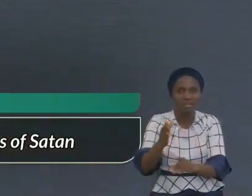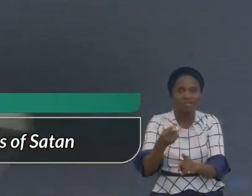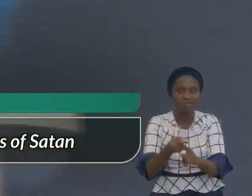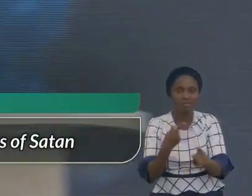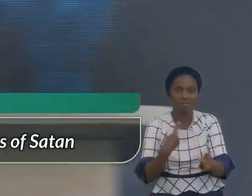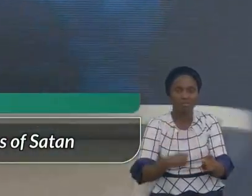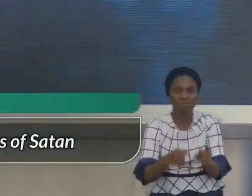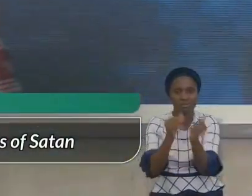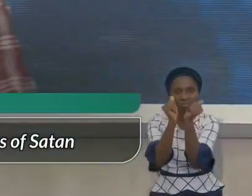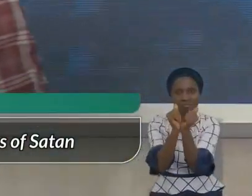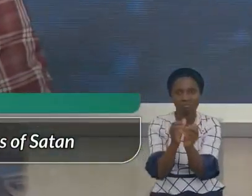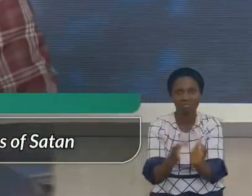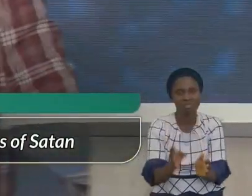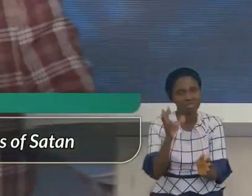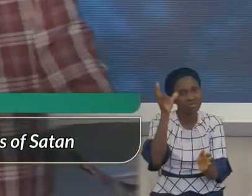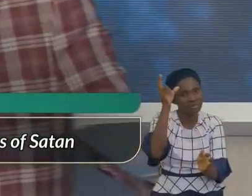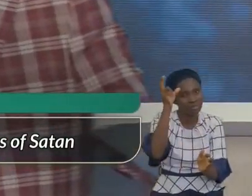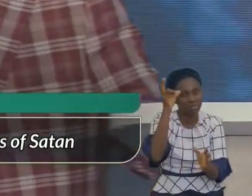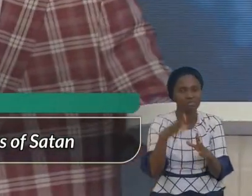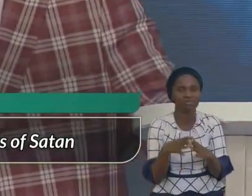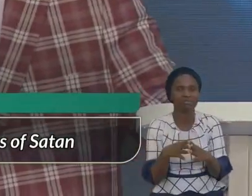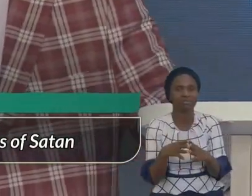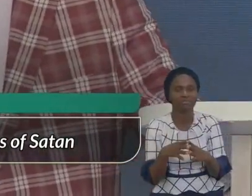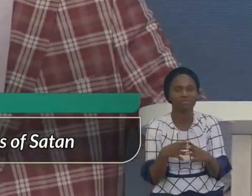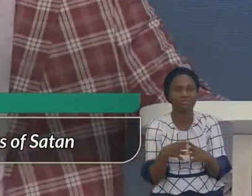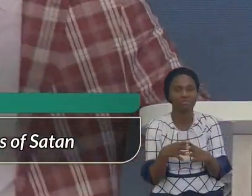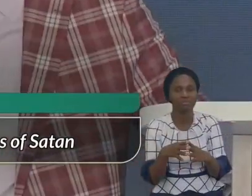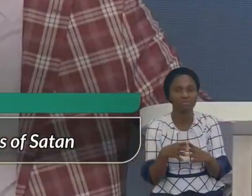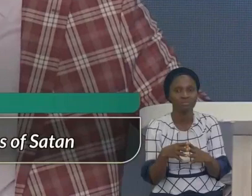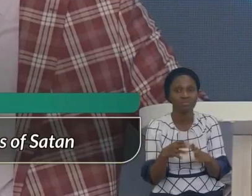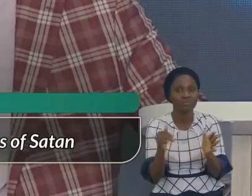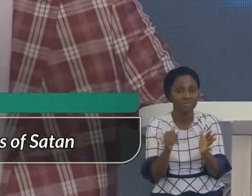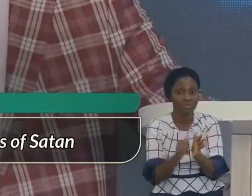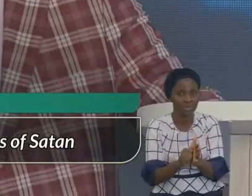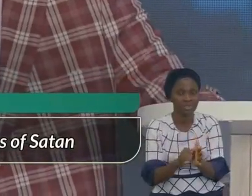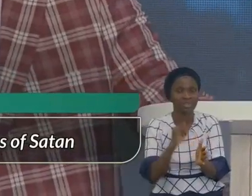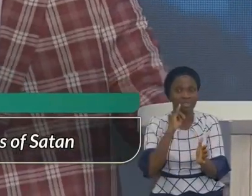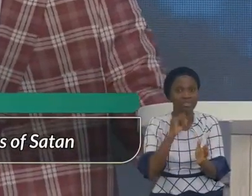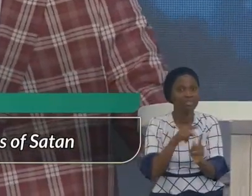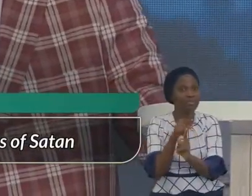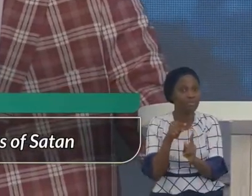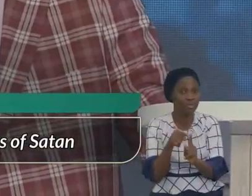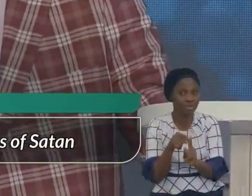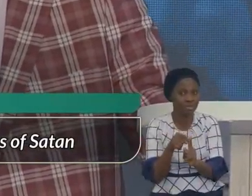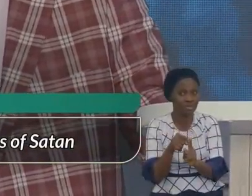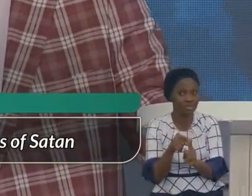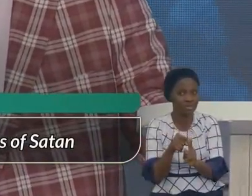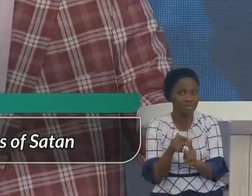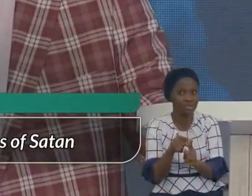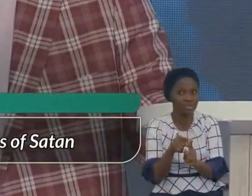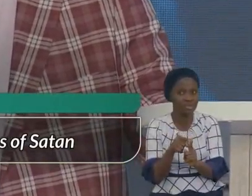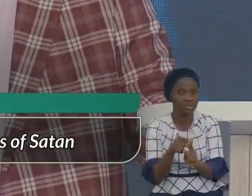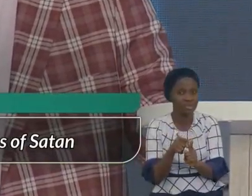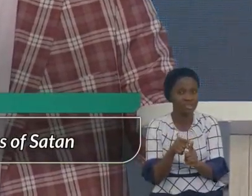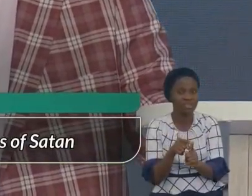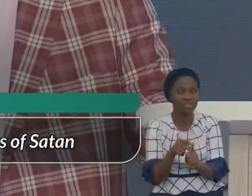That is when his uplifting hand will take hold of you.